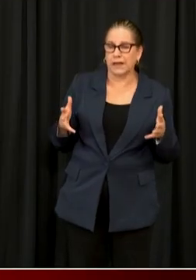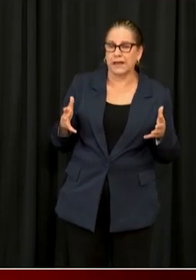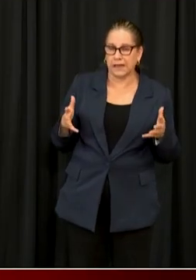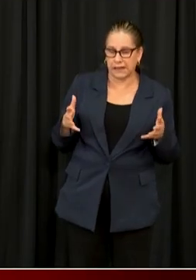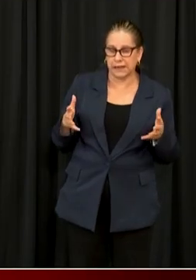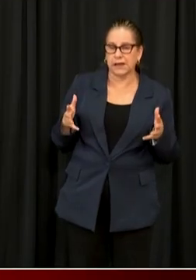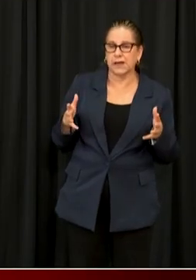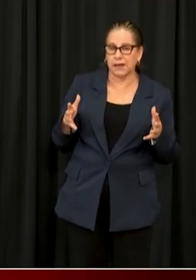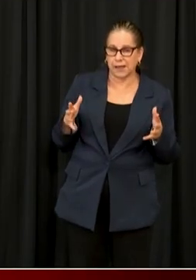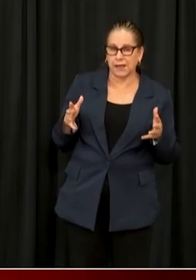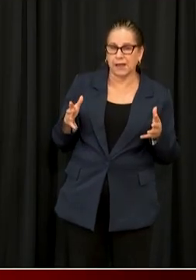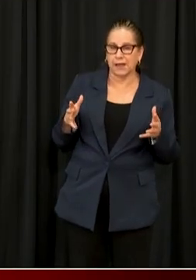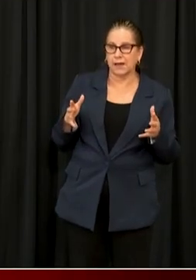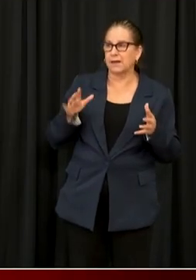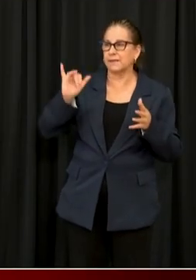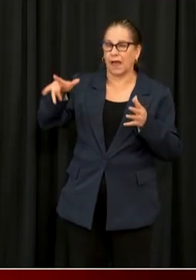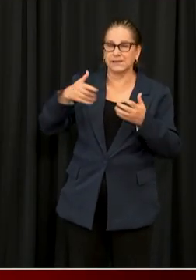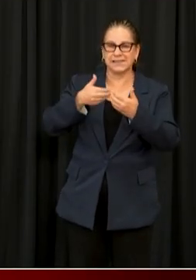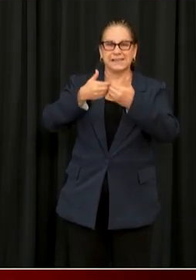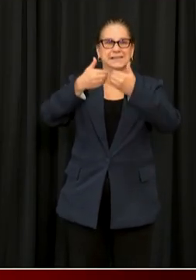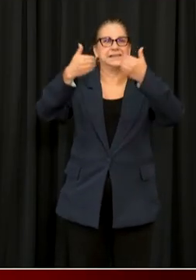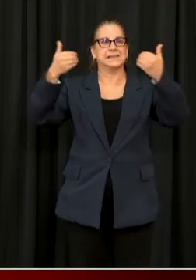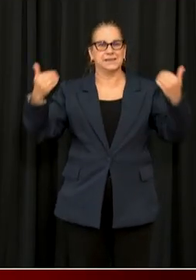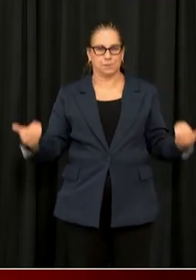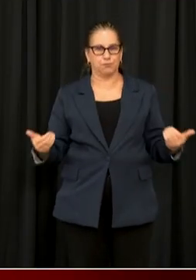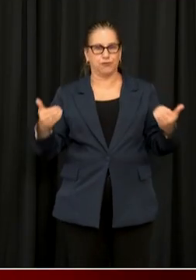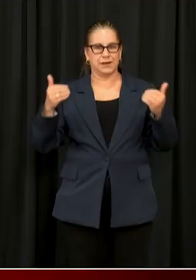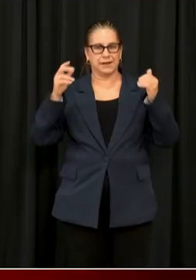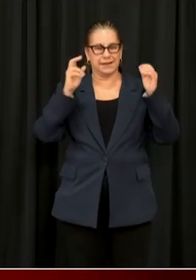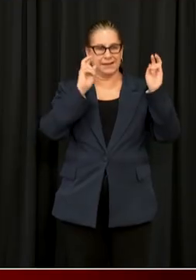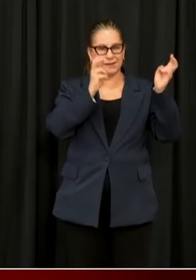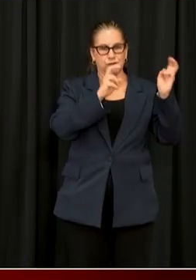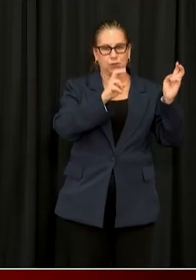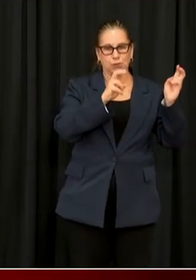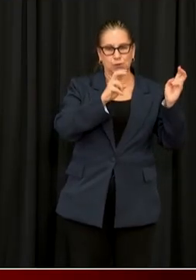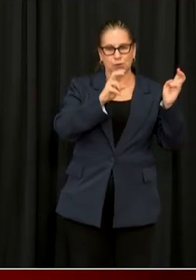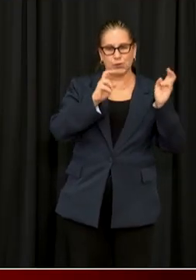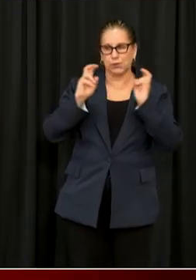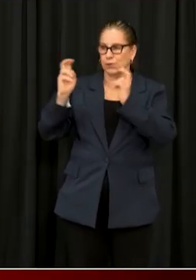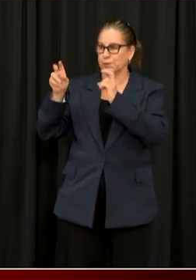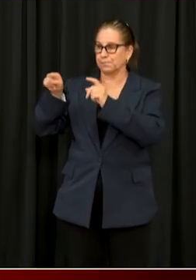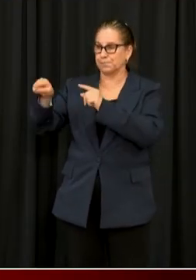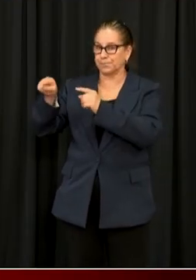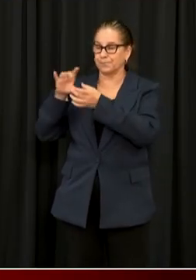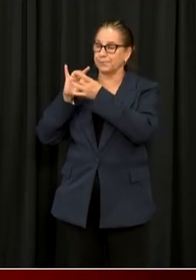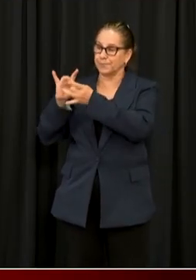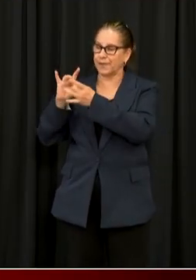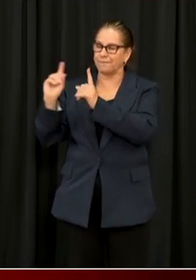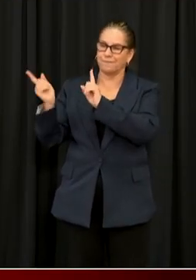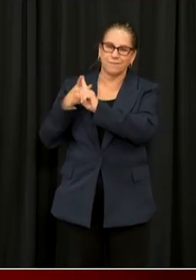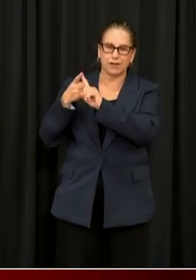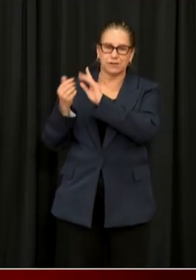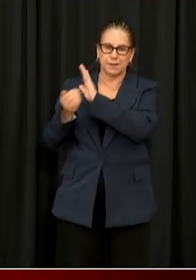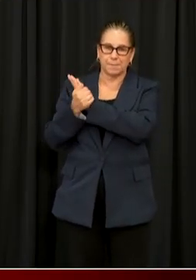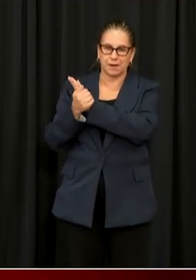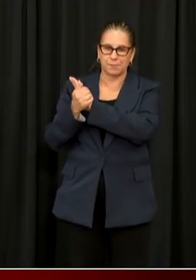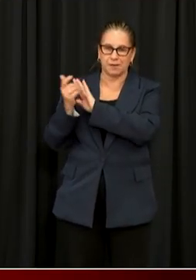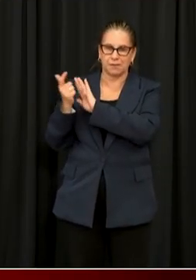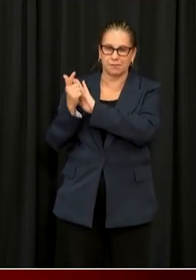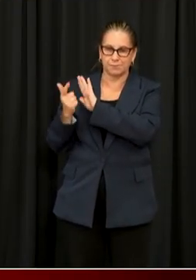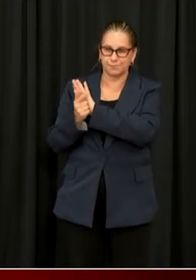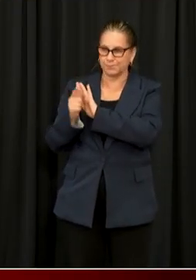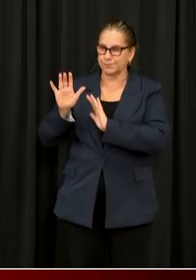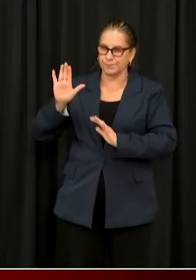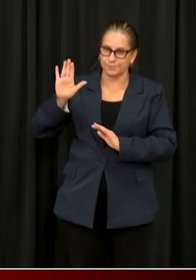separate issues around the First Amendment things and the law enforcement aspects that